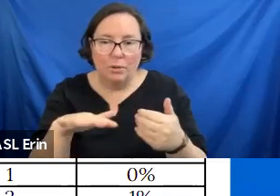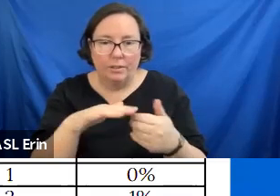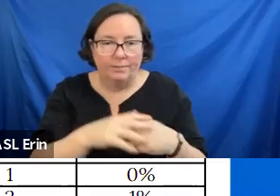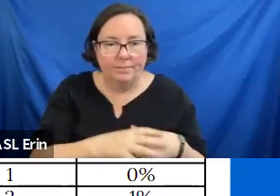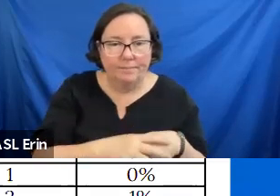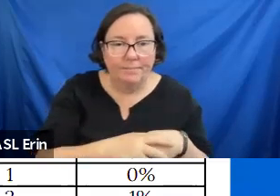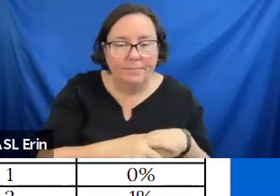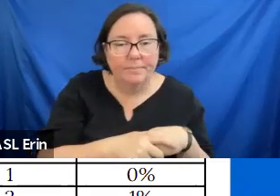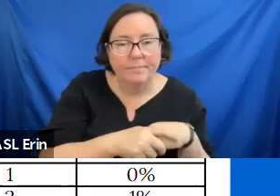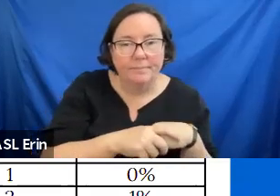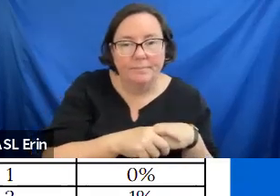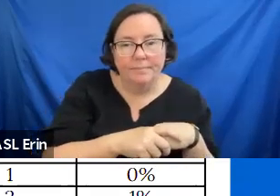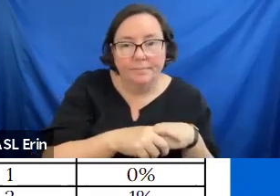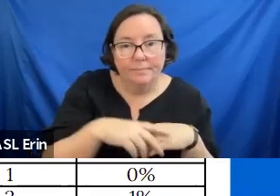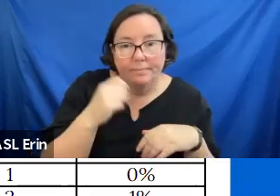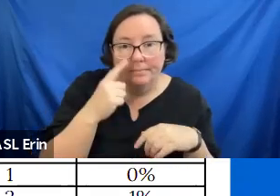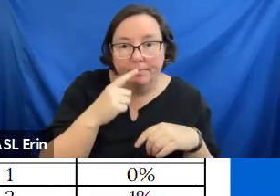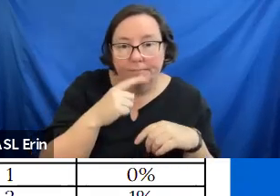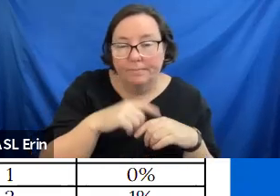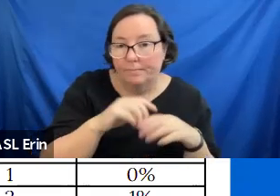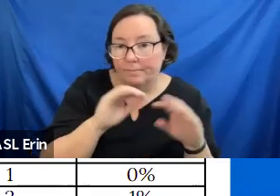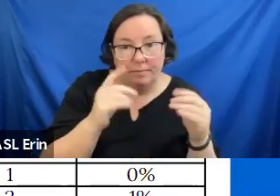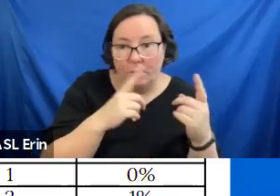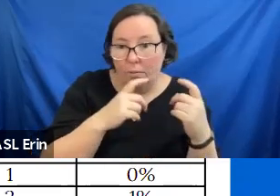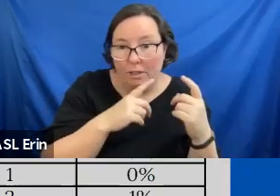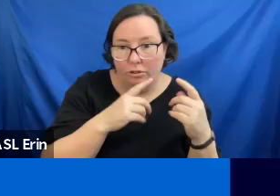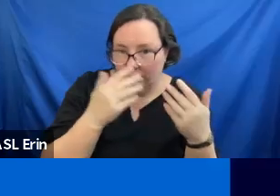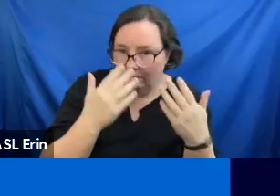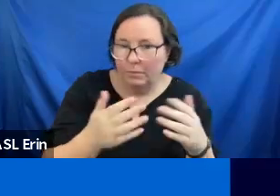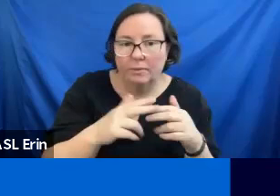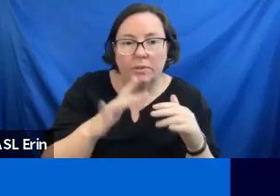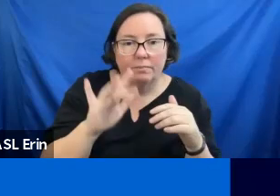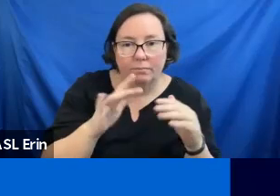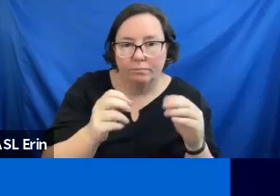Okay. There being none, we can move forward, Ms. Hogan.